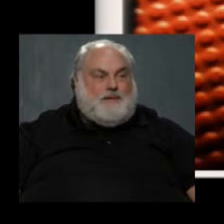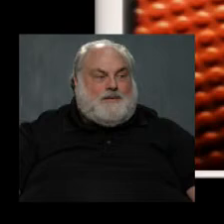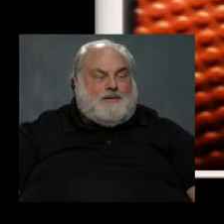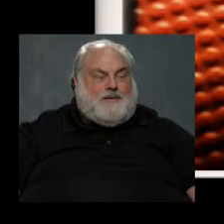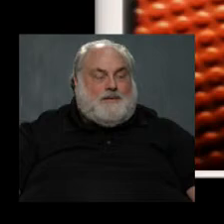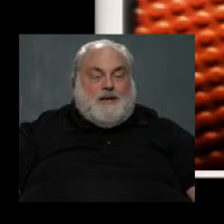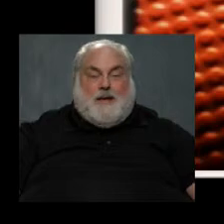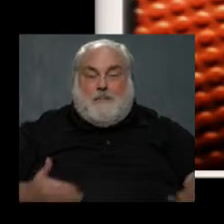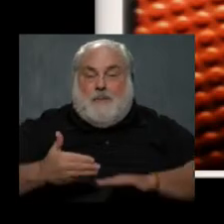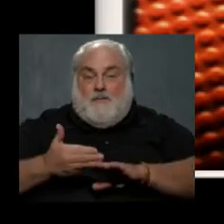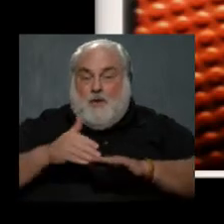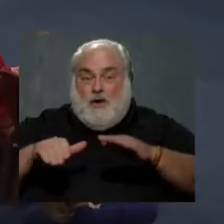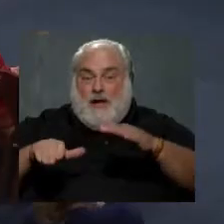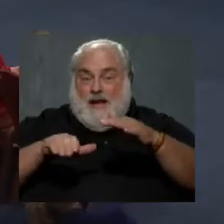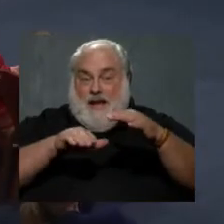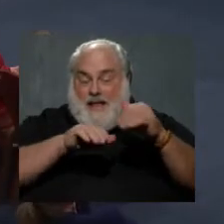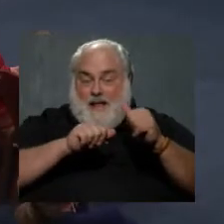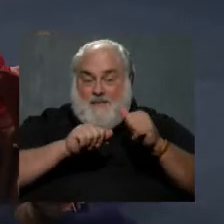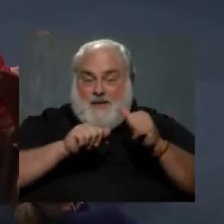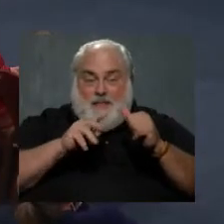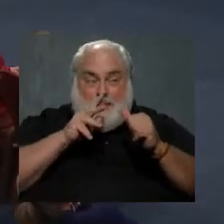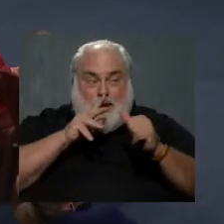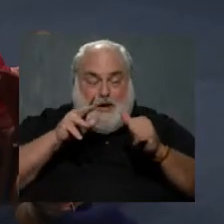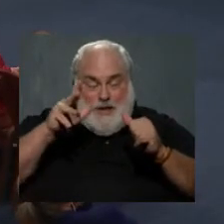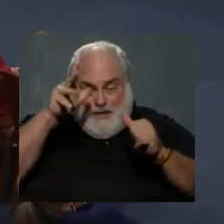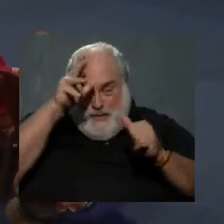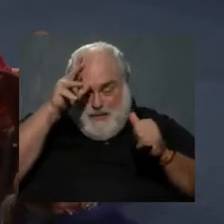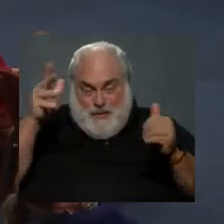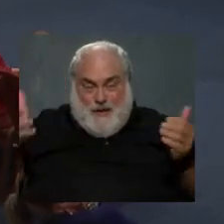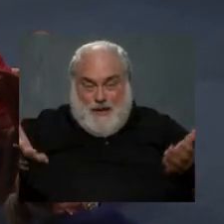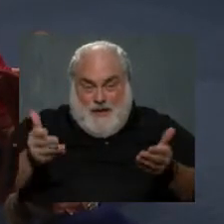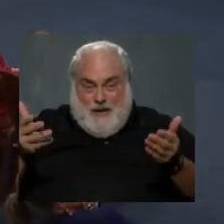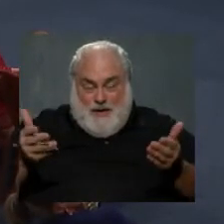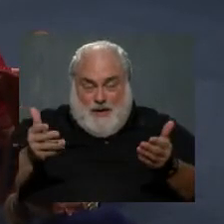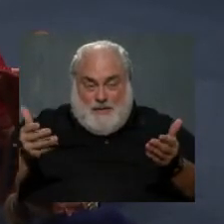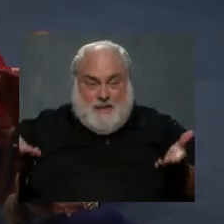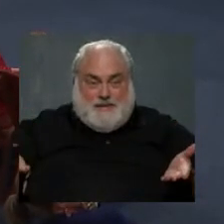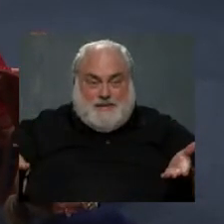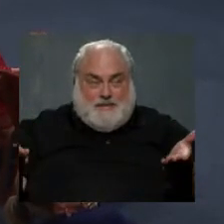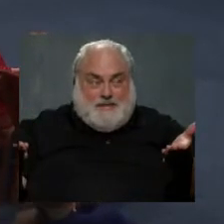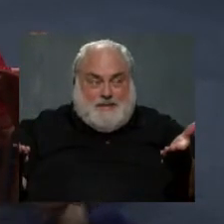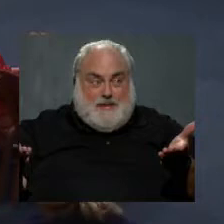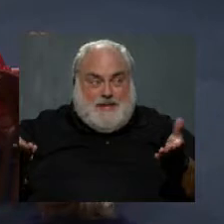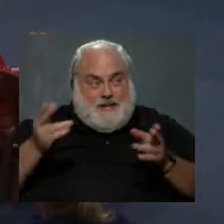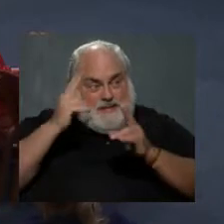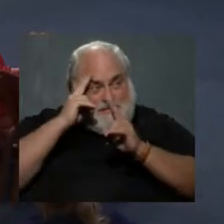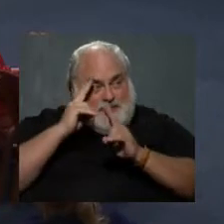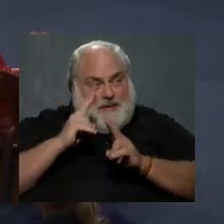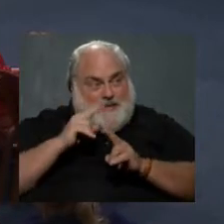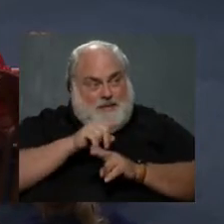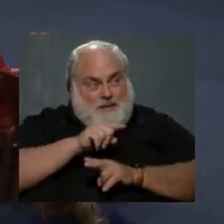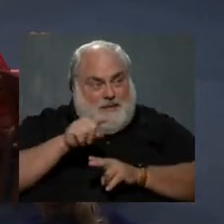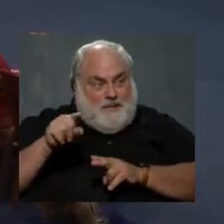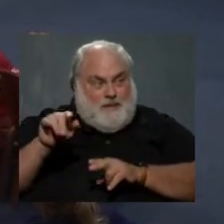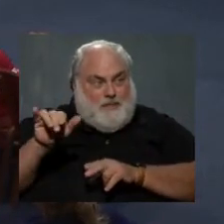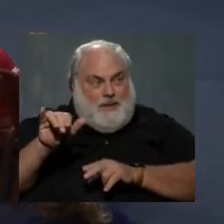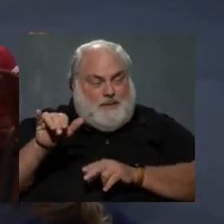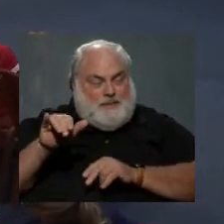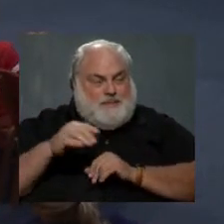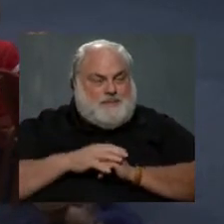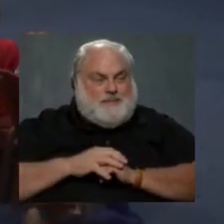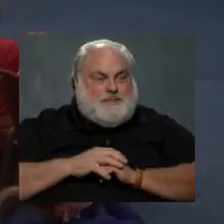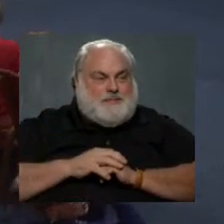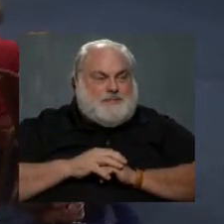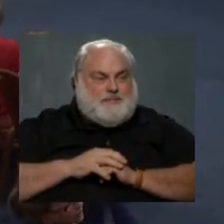And before you all leave, could we have all the parents who are here stand up and let us acknowledge you as well.